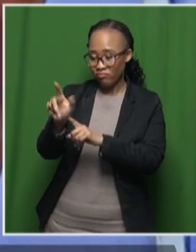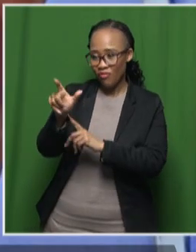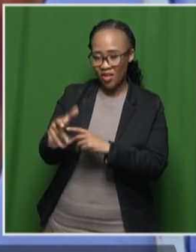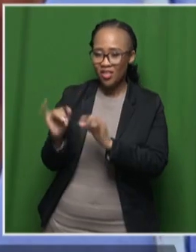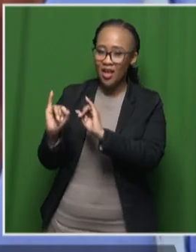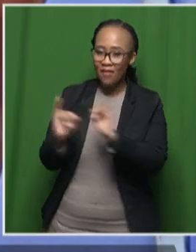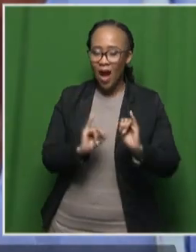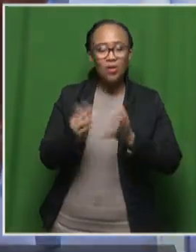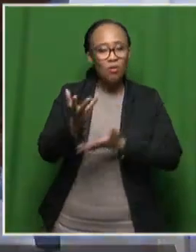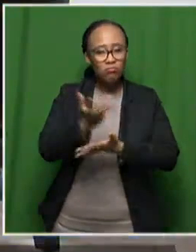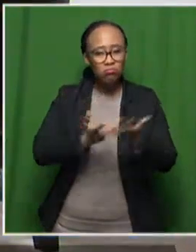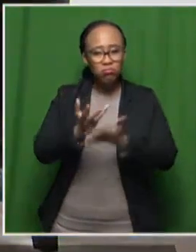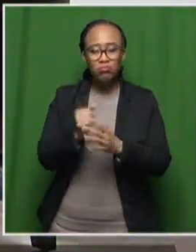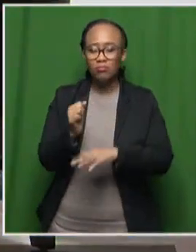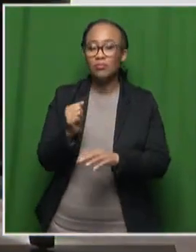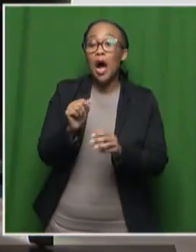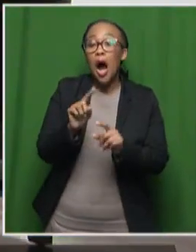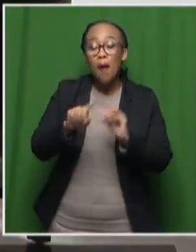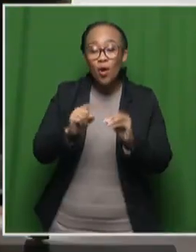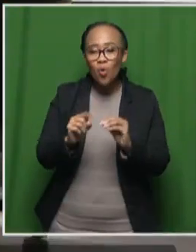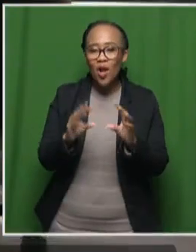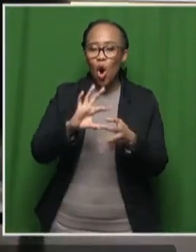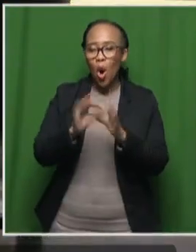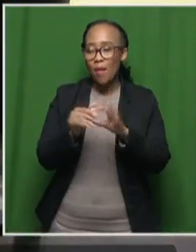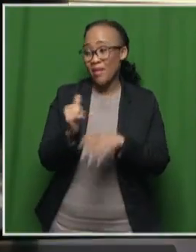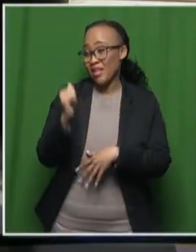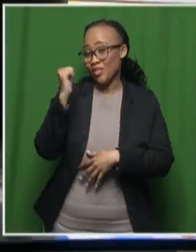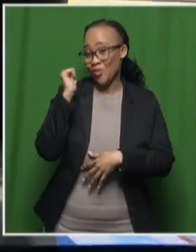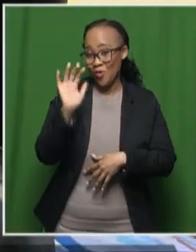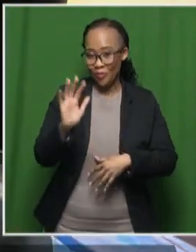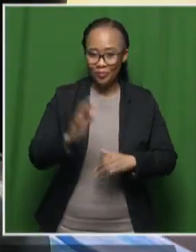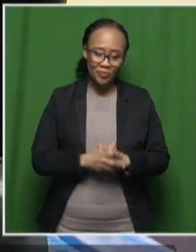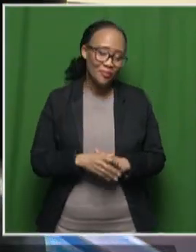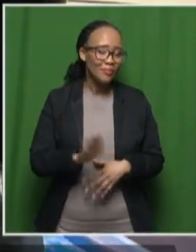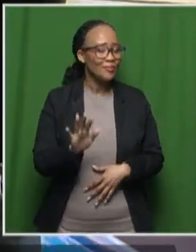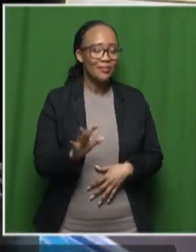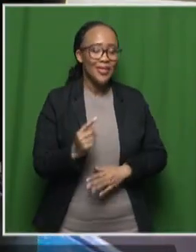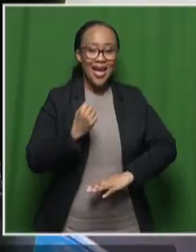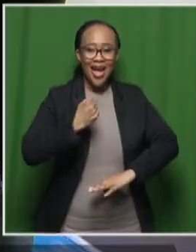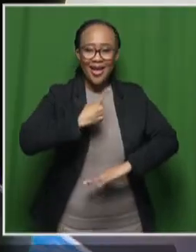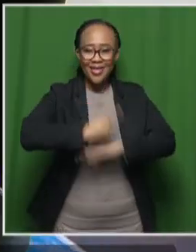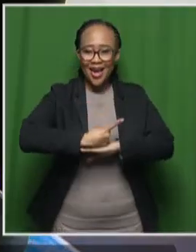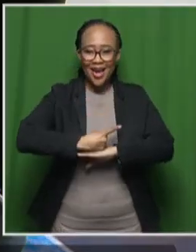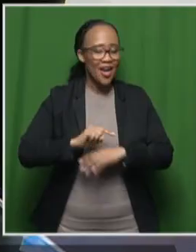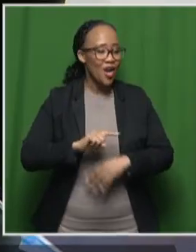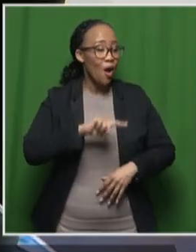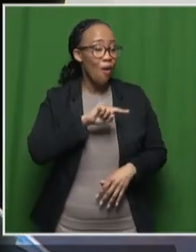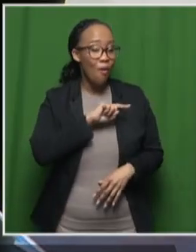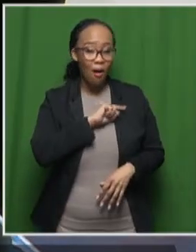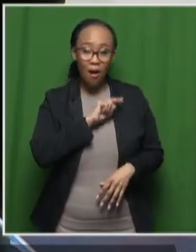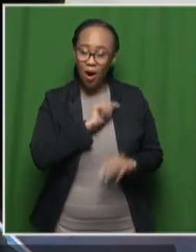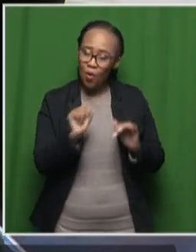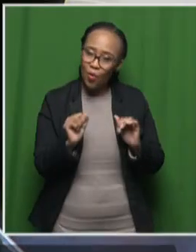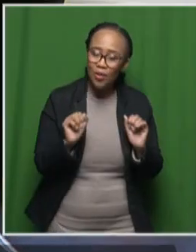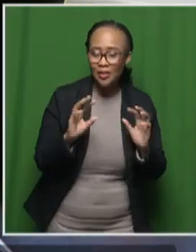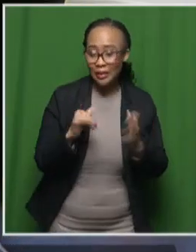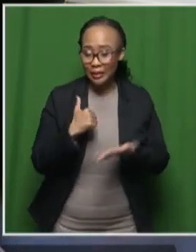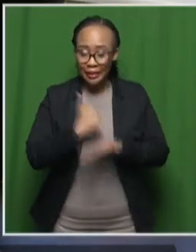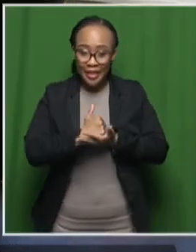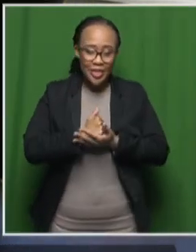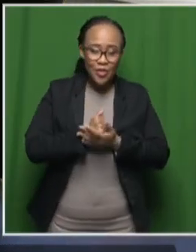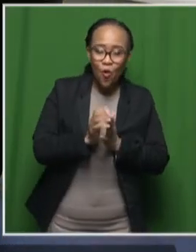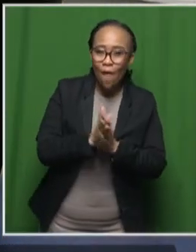Good morning. Oh, what a day it was yesterday, sitting on the edge of our seats, and then even when the race finished, still sitting on the edge of our